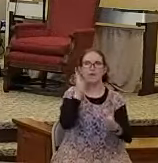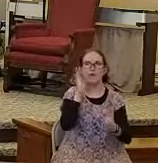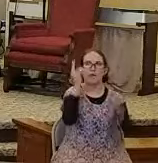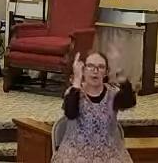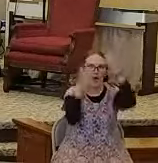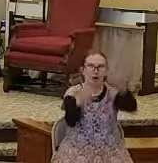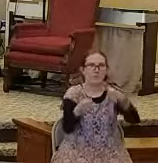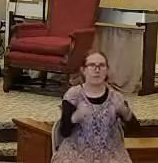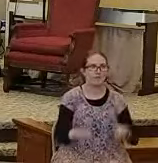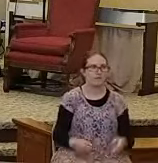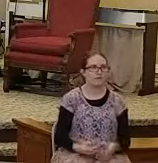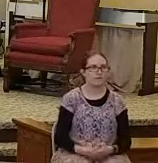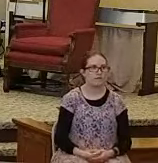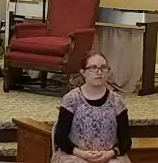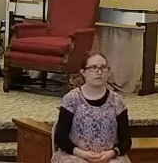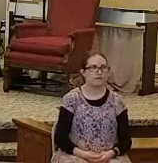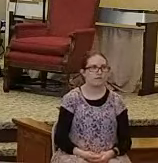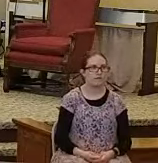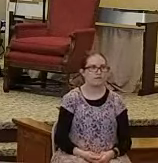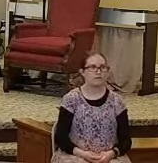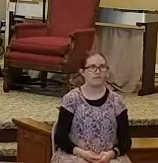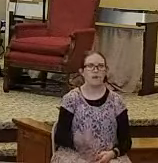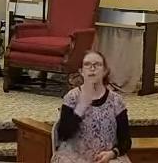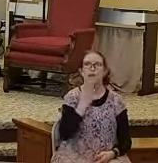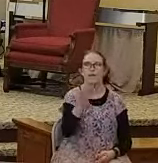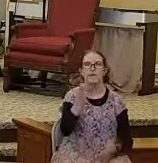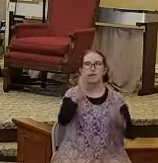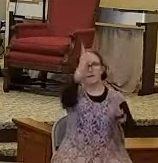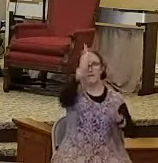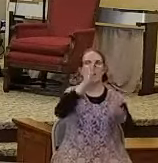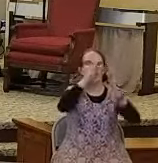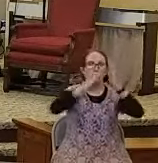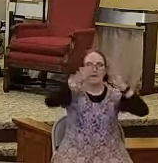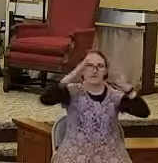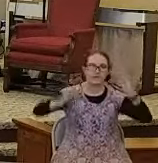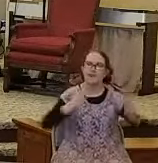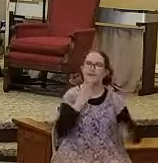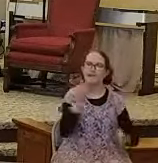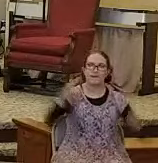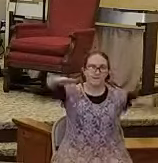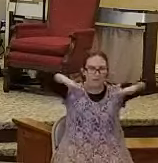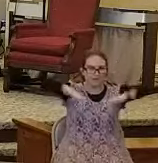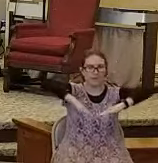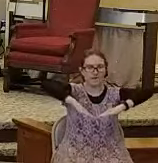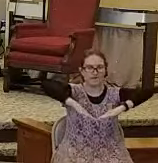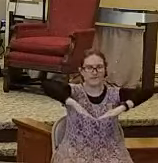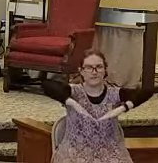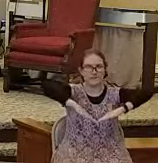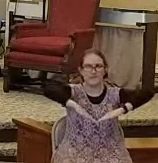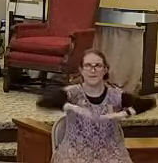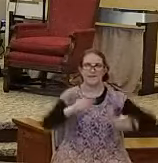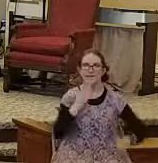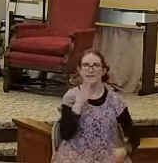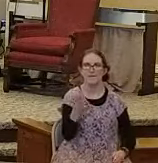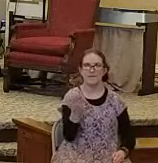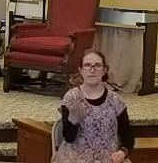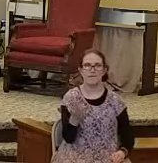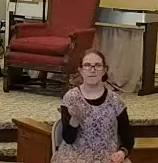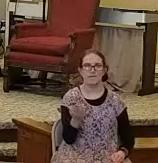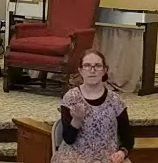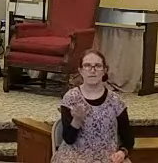happen. Hallelujah, Jesus. So I thank God for the mountains, and I thank him for the valleys, yeah, and I